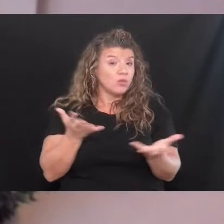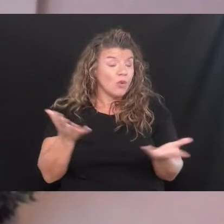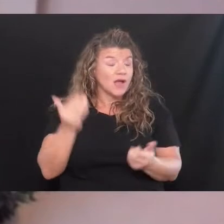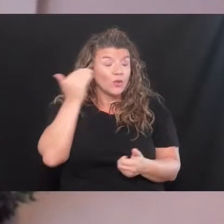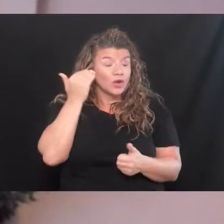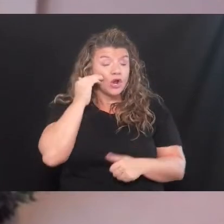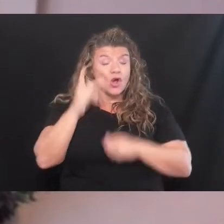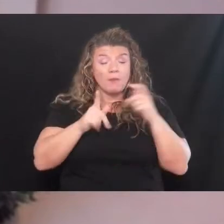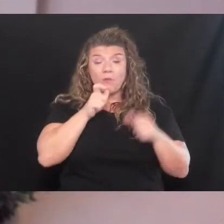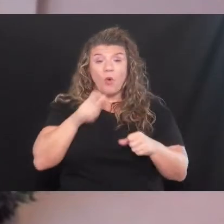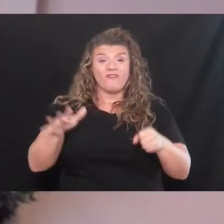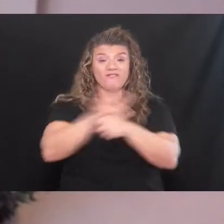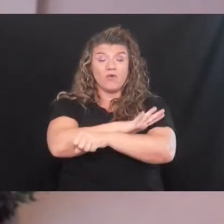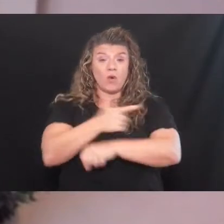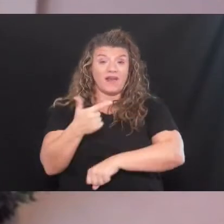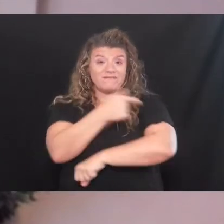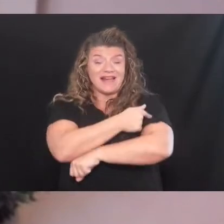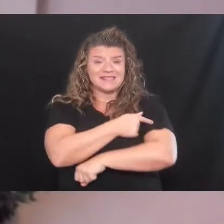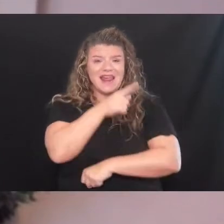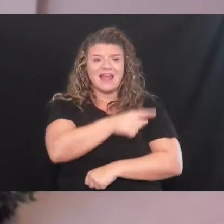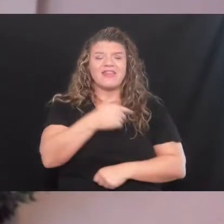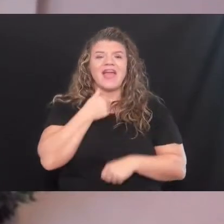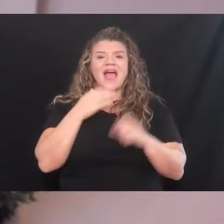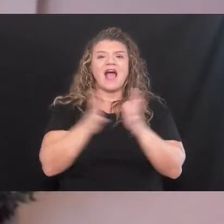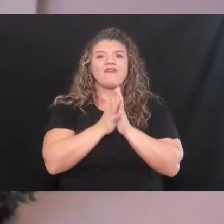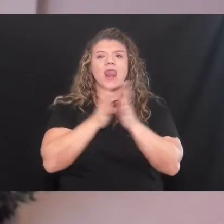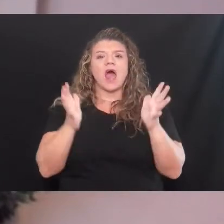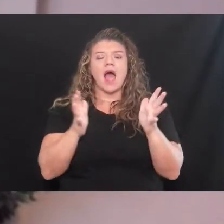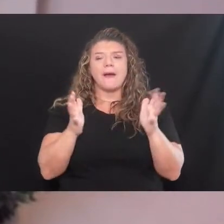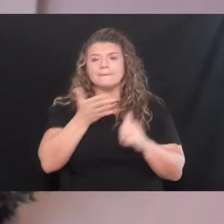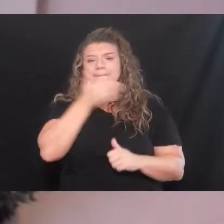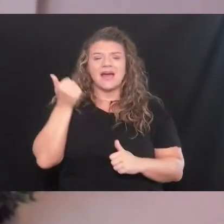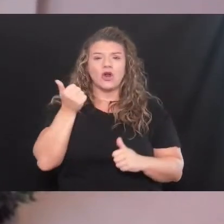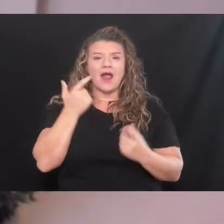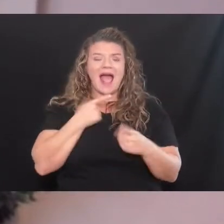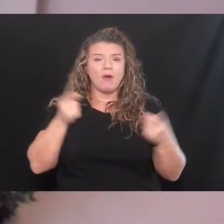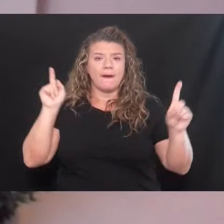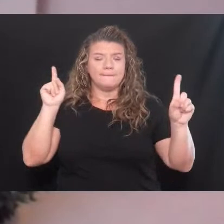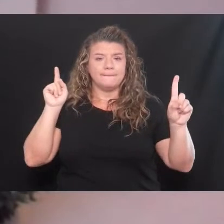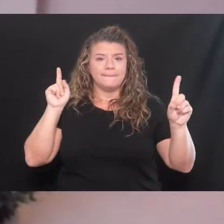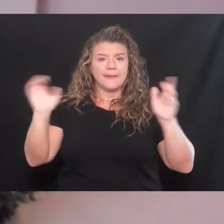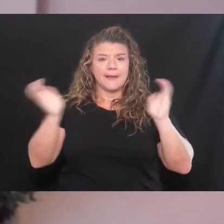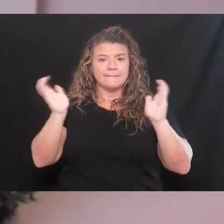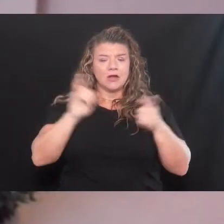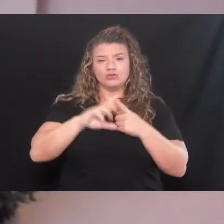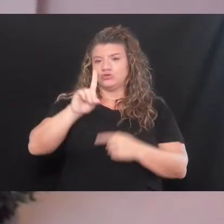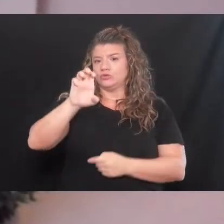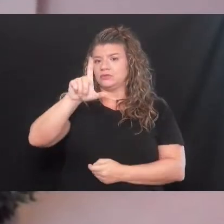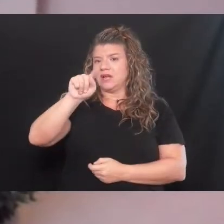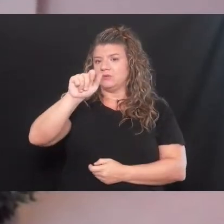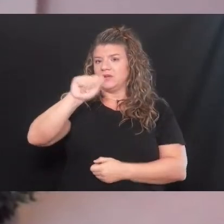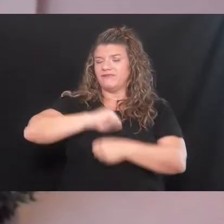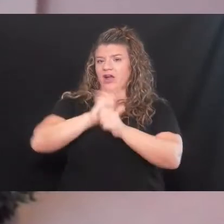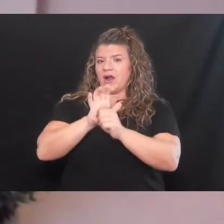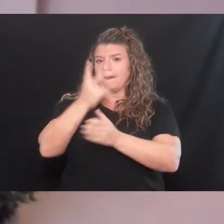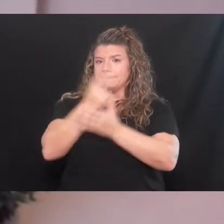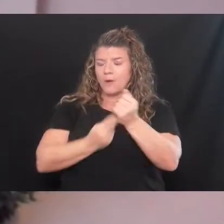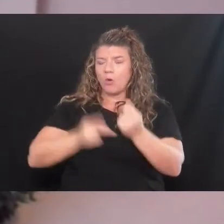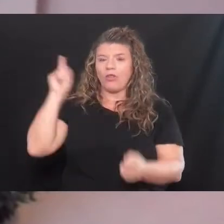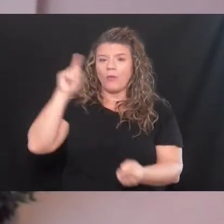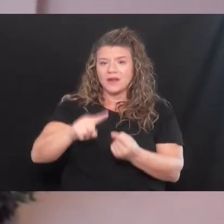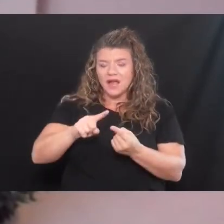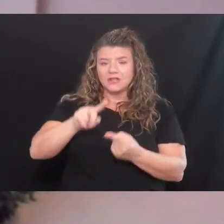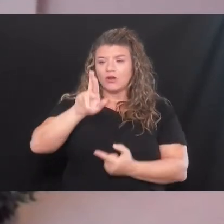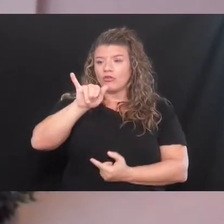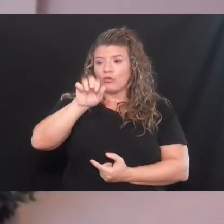fully vaccinated have a much, much, much better outcome from the Delta variant, both in the reduction of the risk